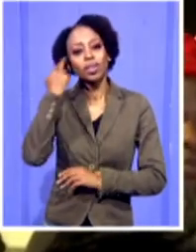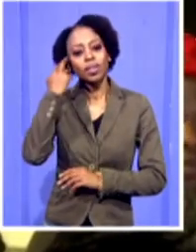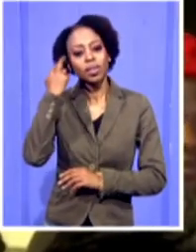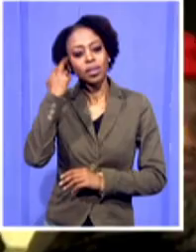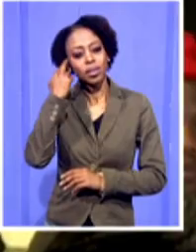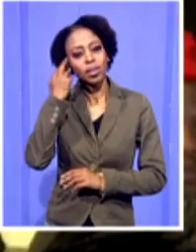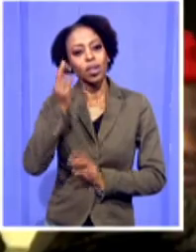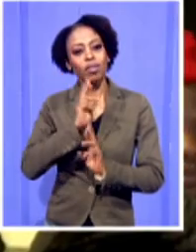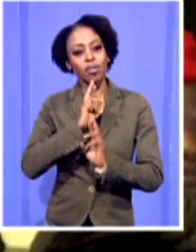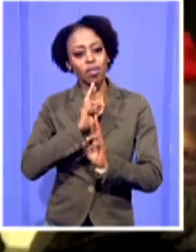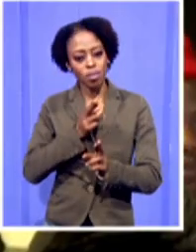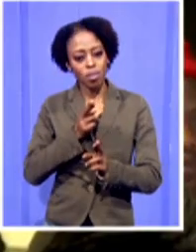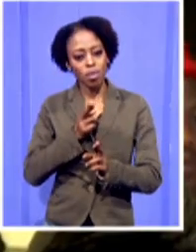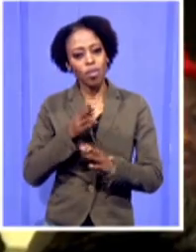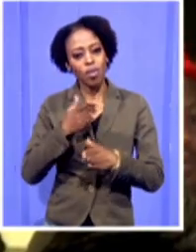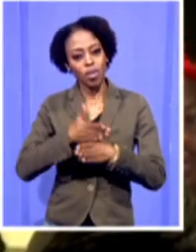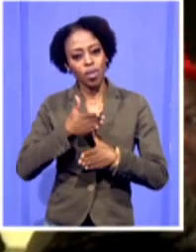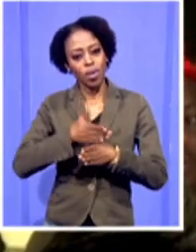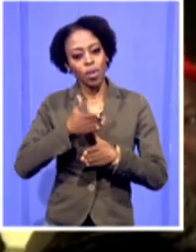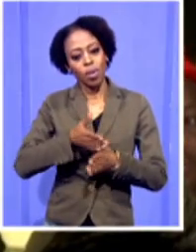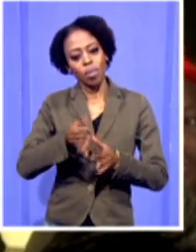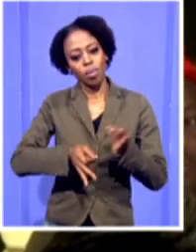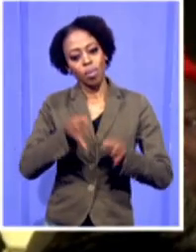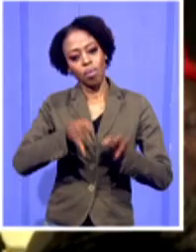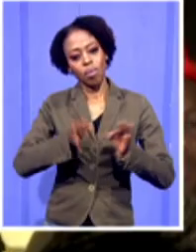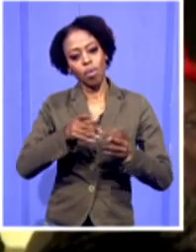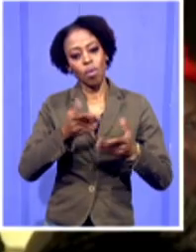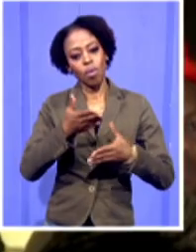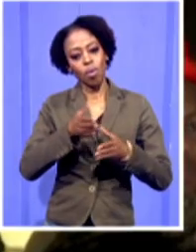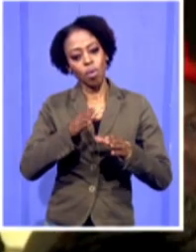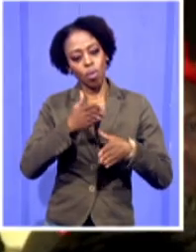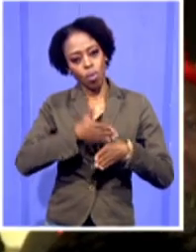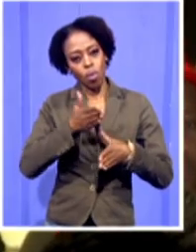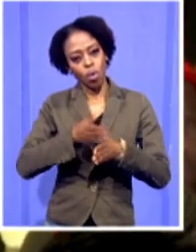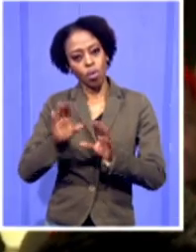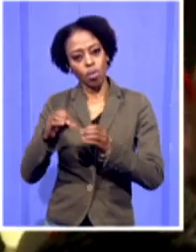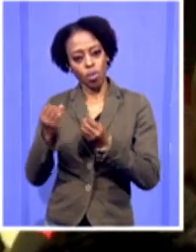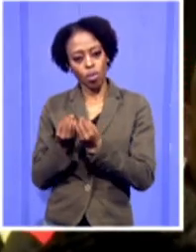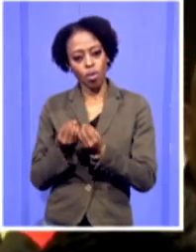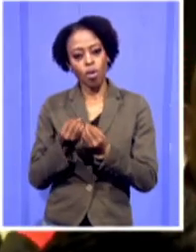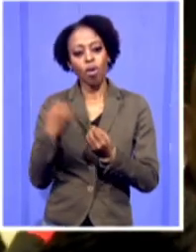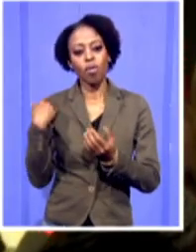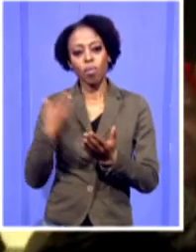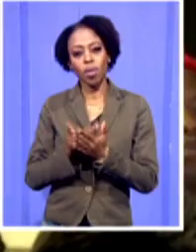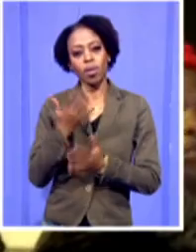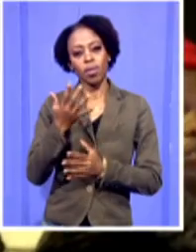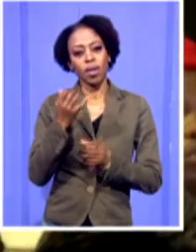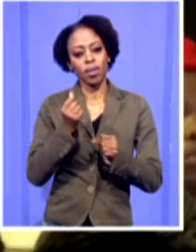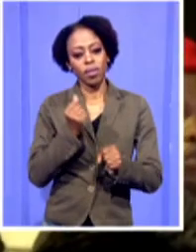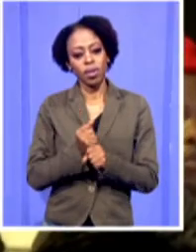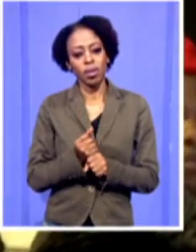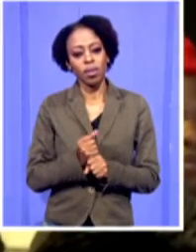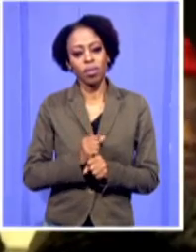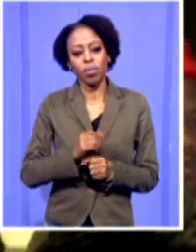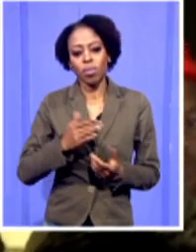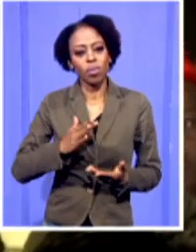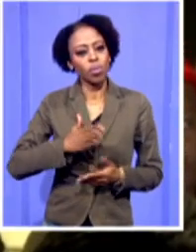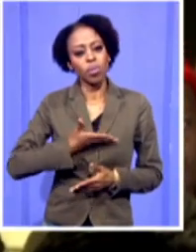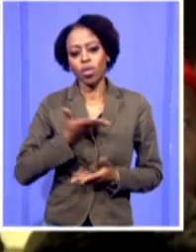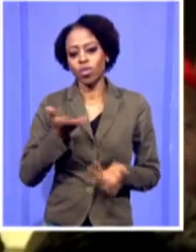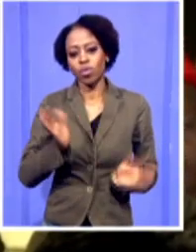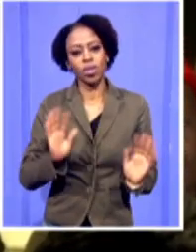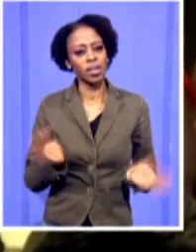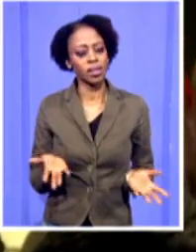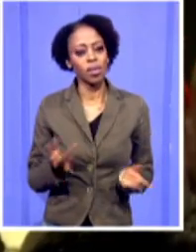a report of the work, of the political, ideological work of the party over the past 5 years. That's what we are